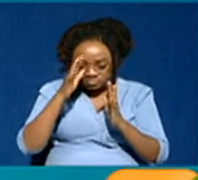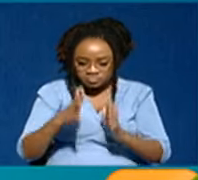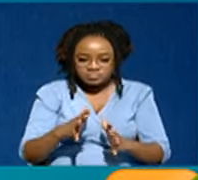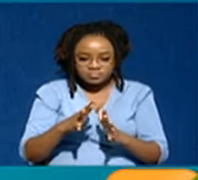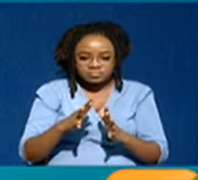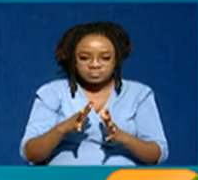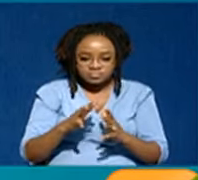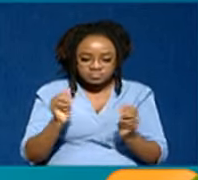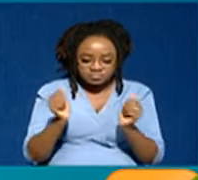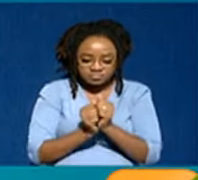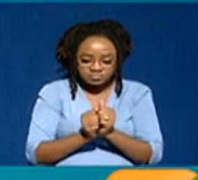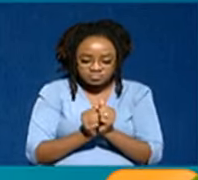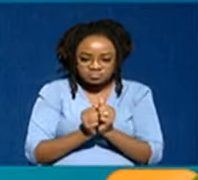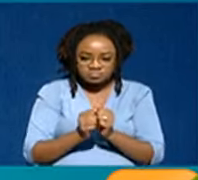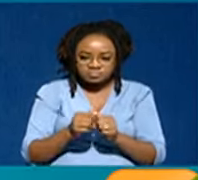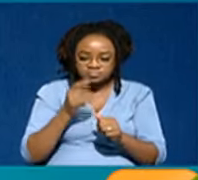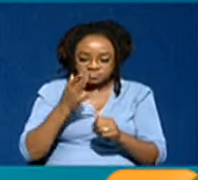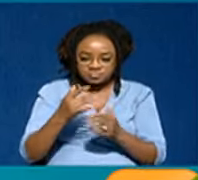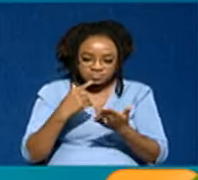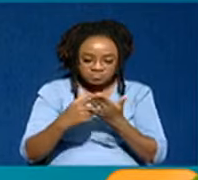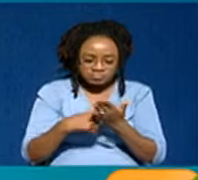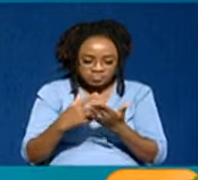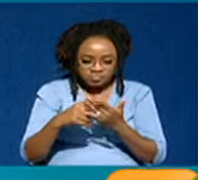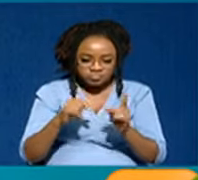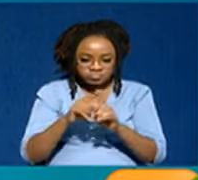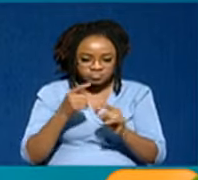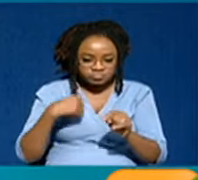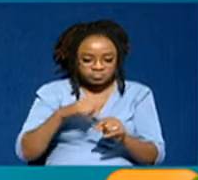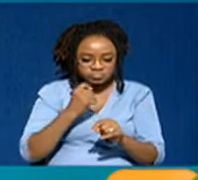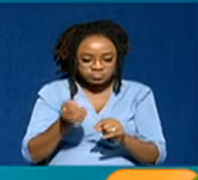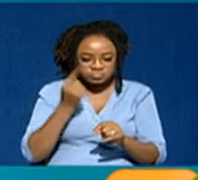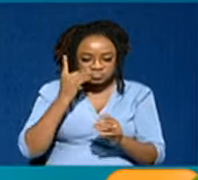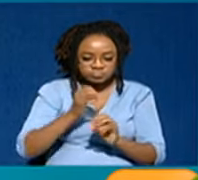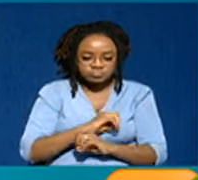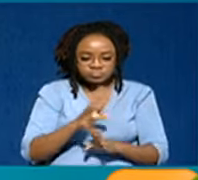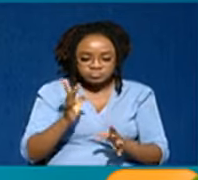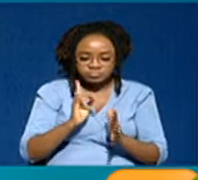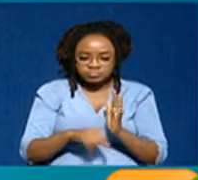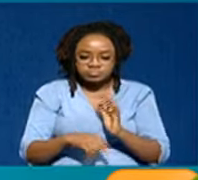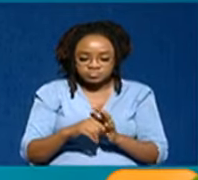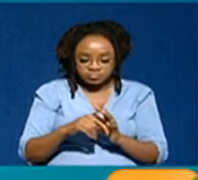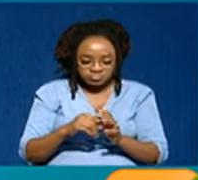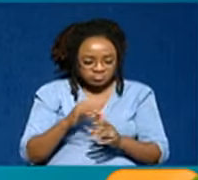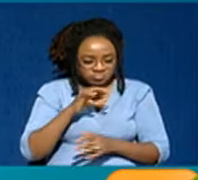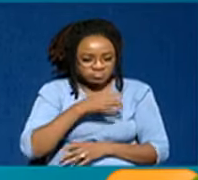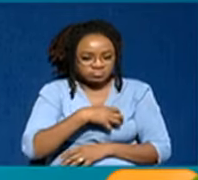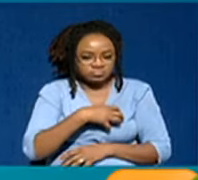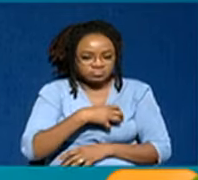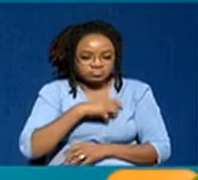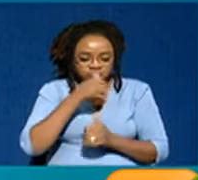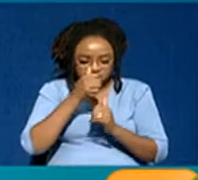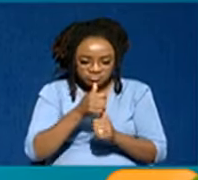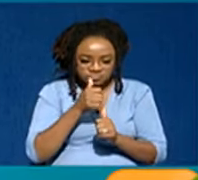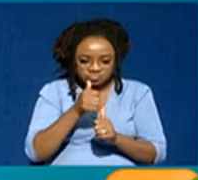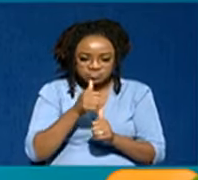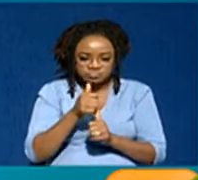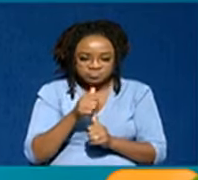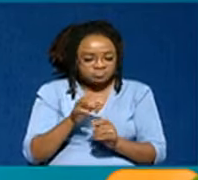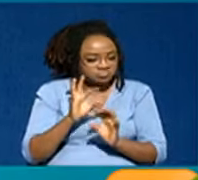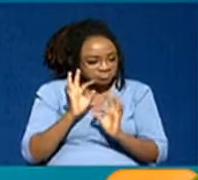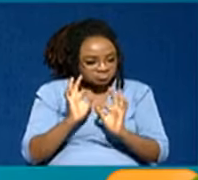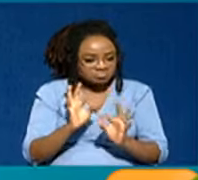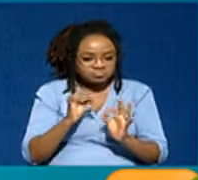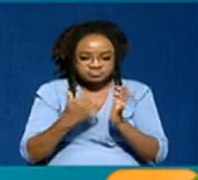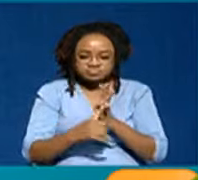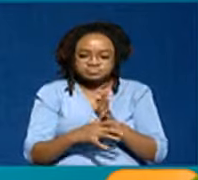our strike on 6th. And we have a strong understanding. We believe that goodwill is good to be given to the government. We gave